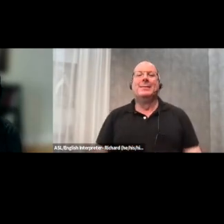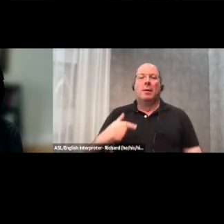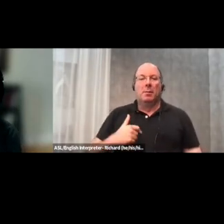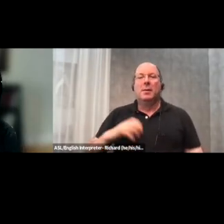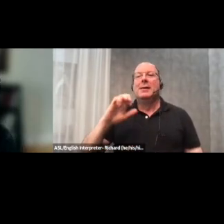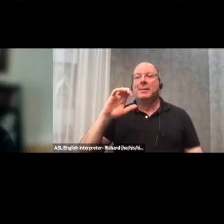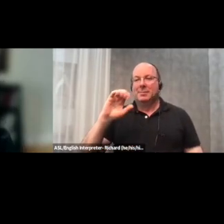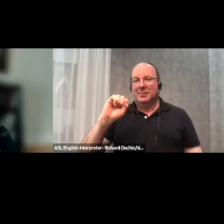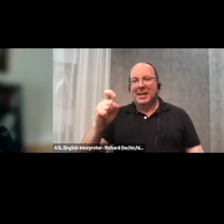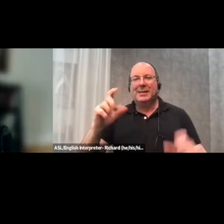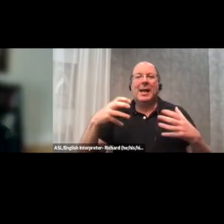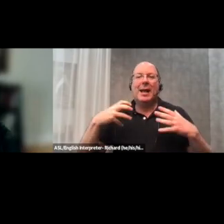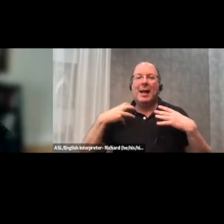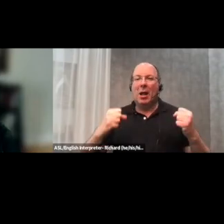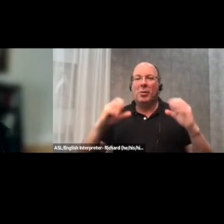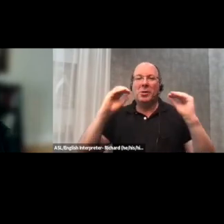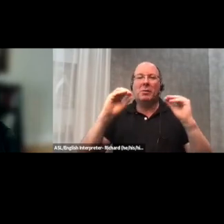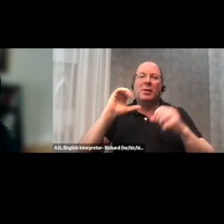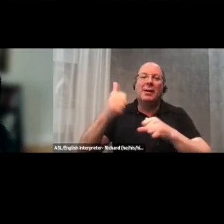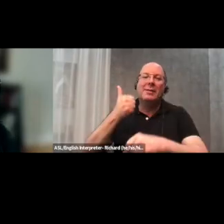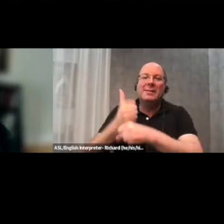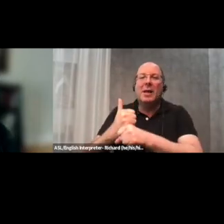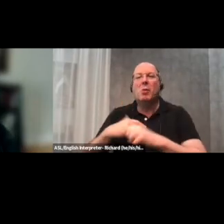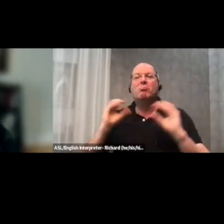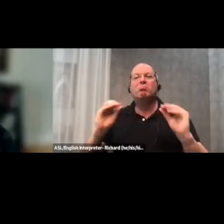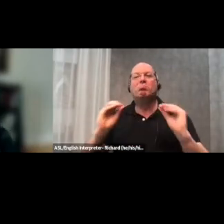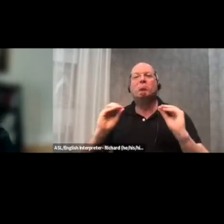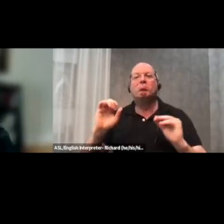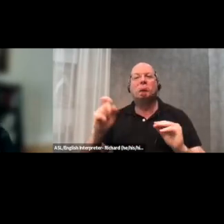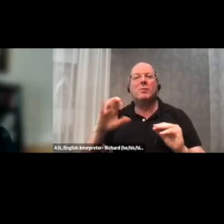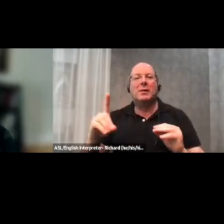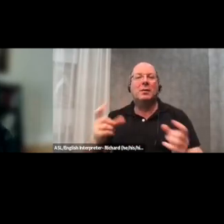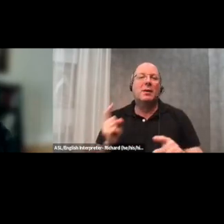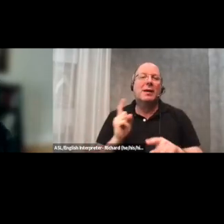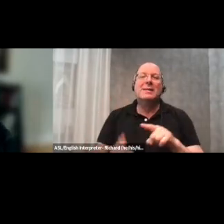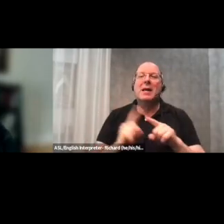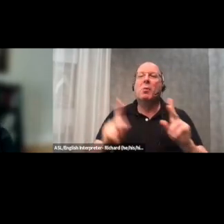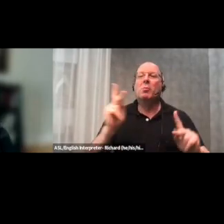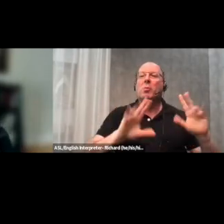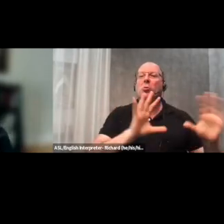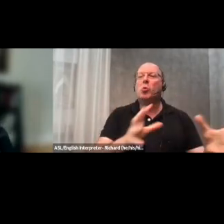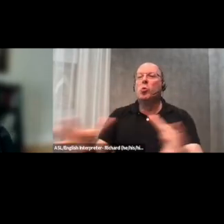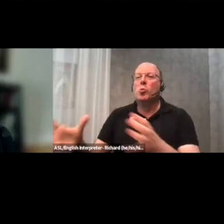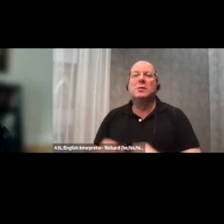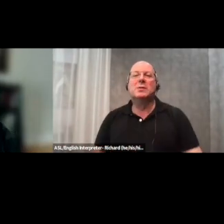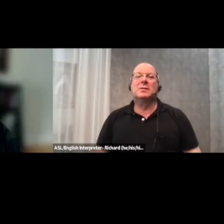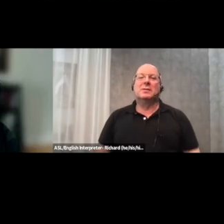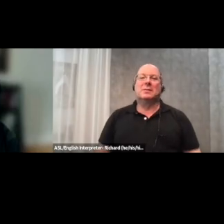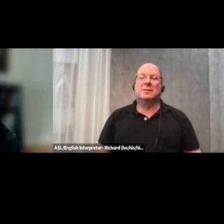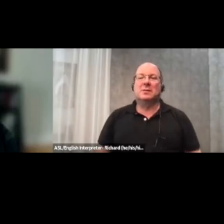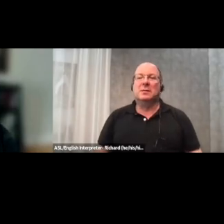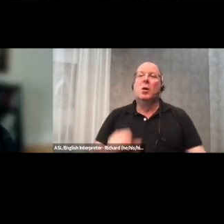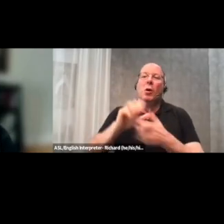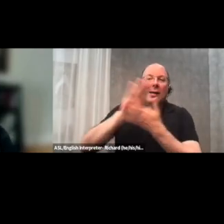sexual health educator. I have over 10 years of sex ed experience. I've been working with a lot of different populations. I've worked